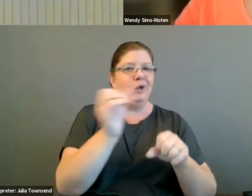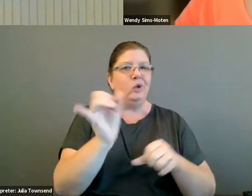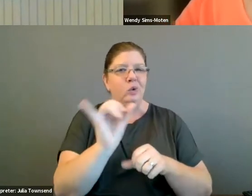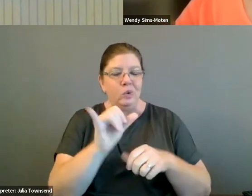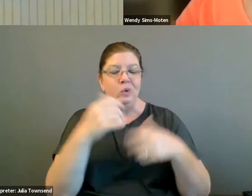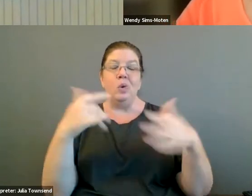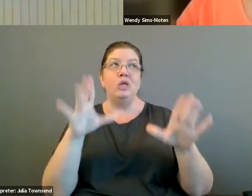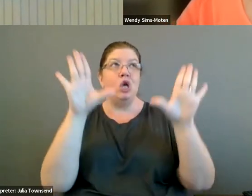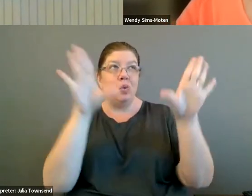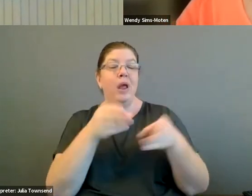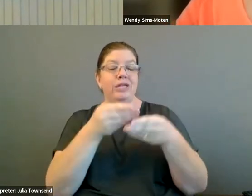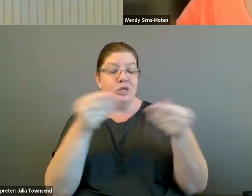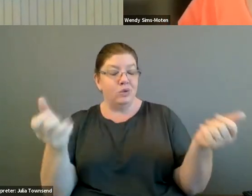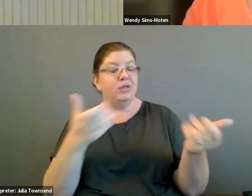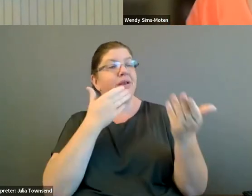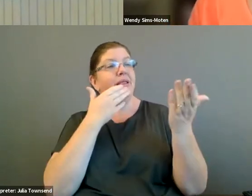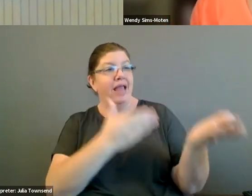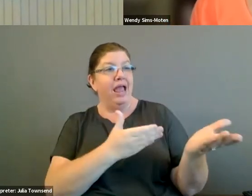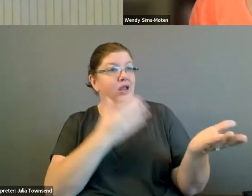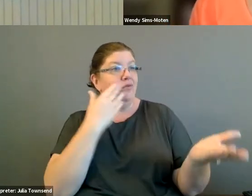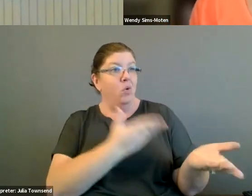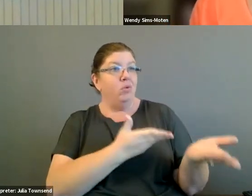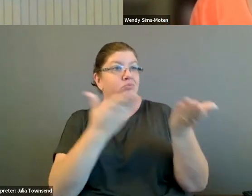great solution. So thank you for bringing that forward.